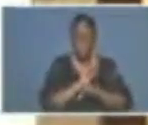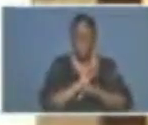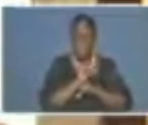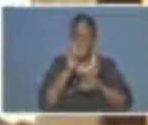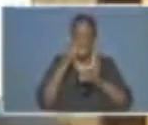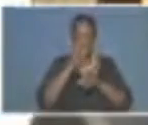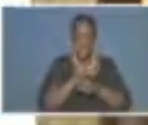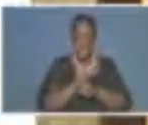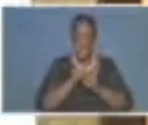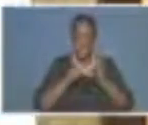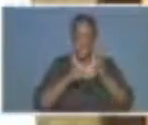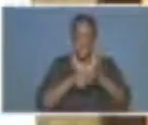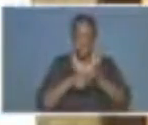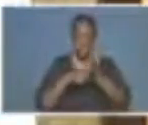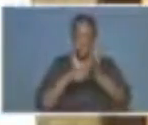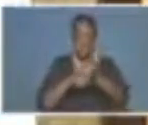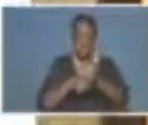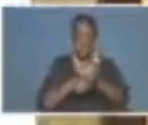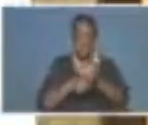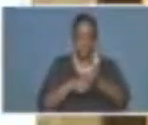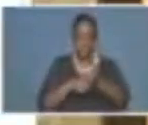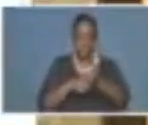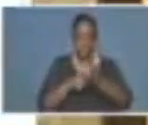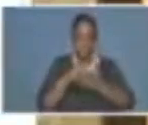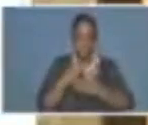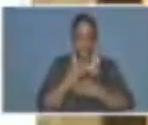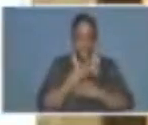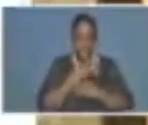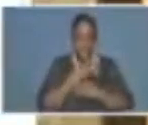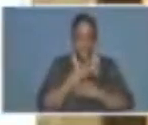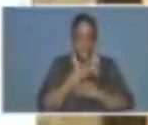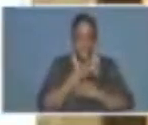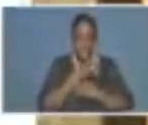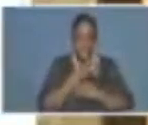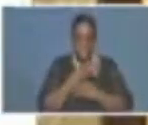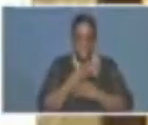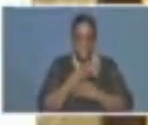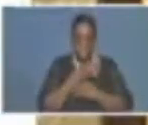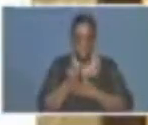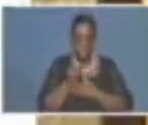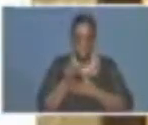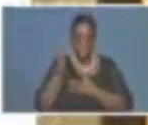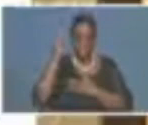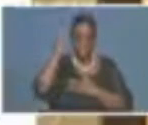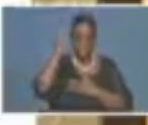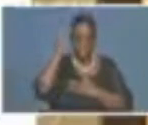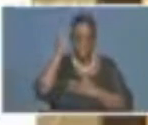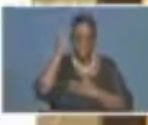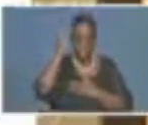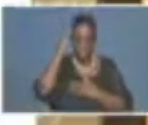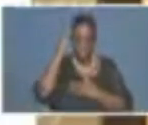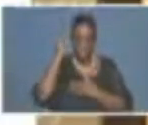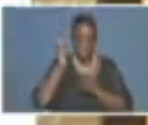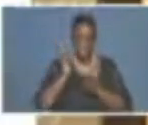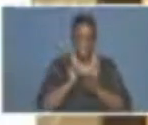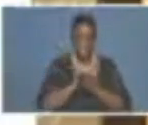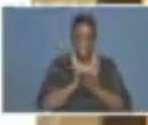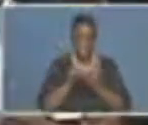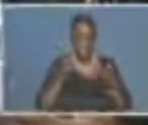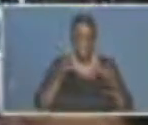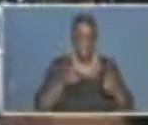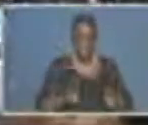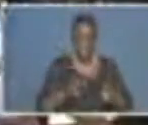kind of exposure to the cutting edge theory and knowledge that would apply to these types of